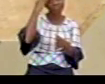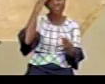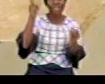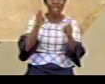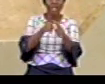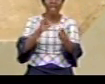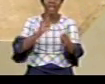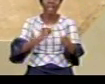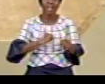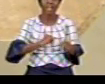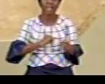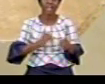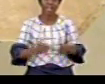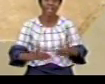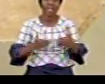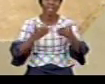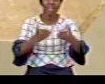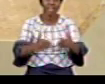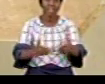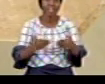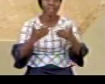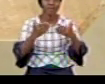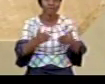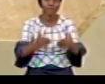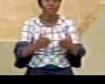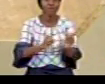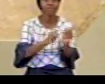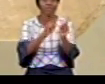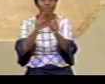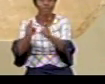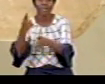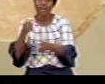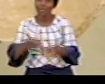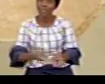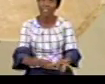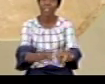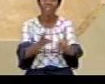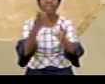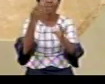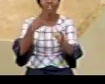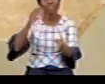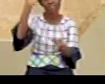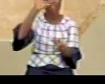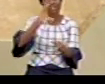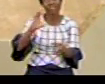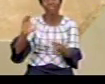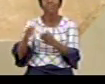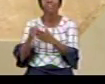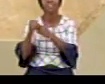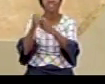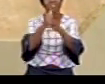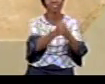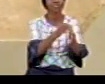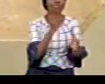go. The way of the cross leads